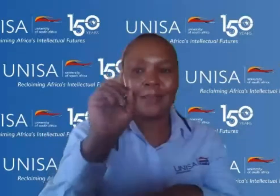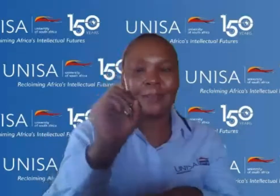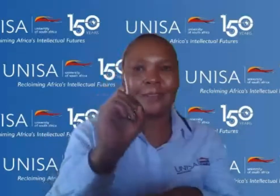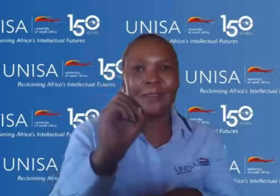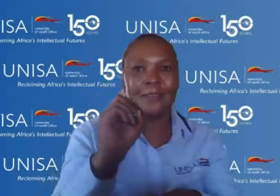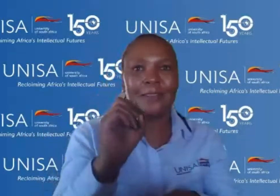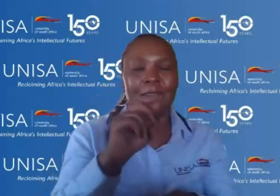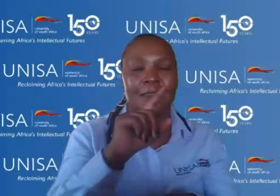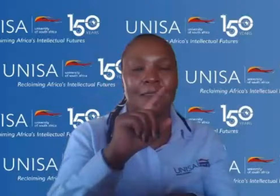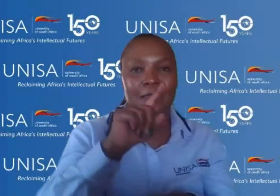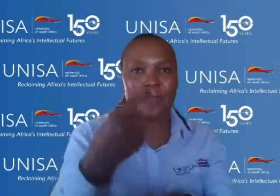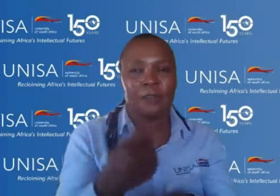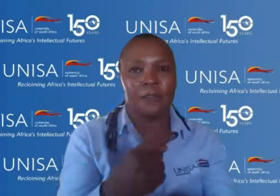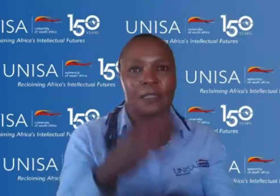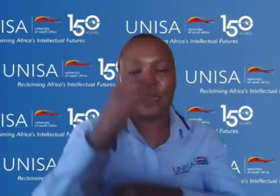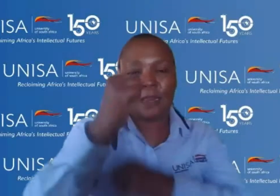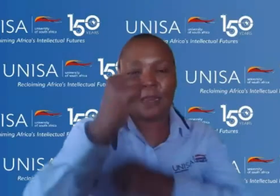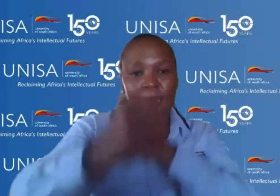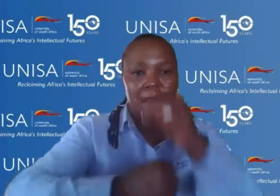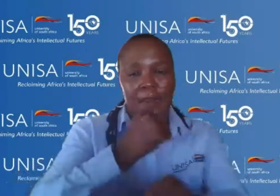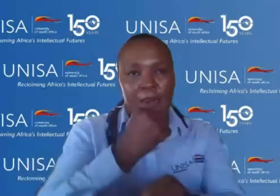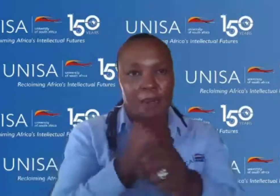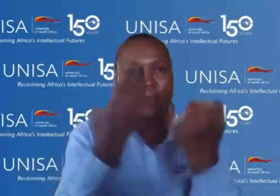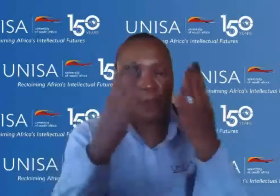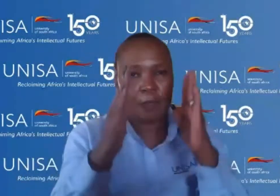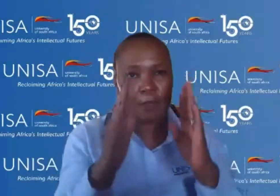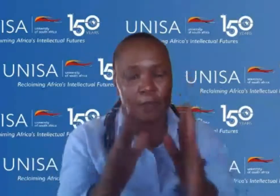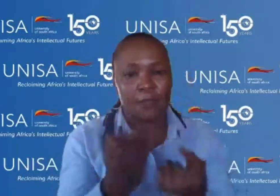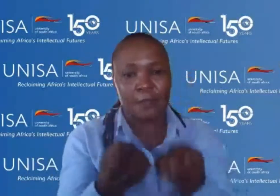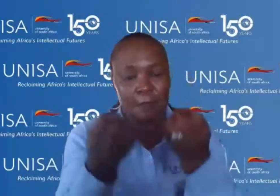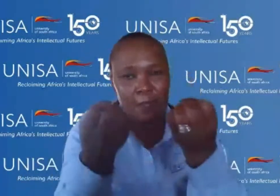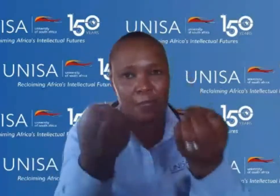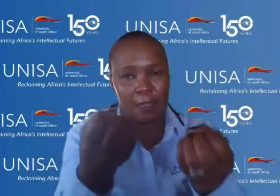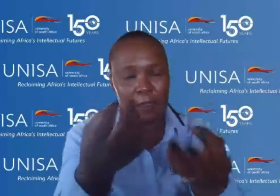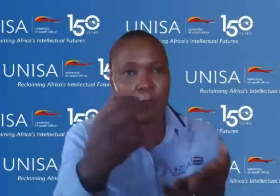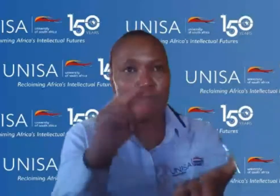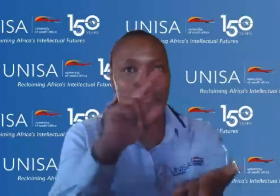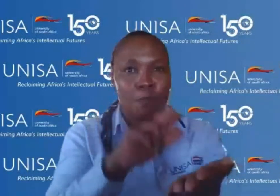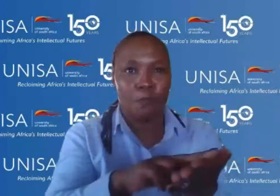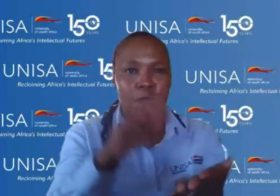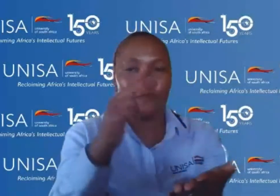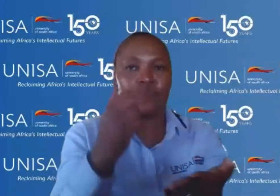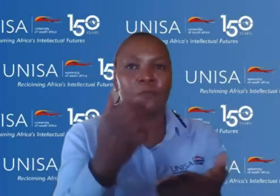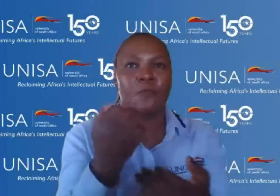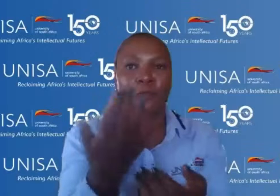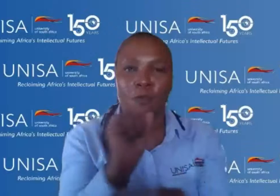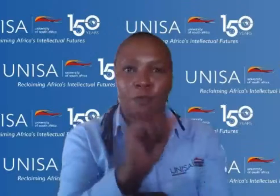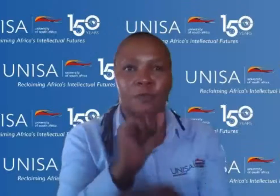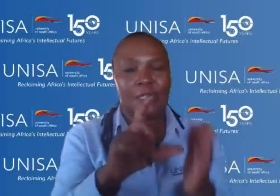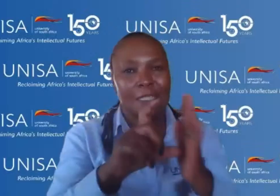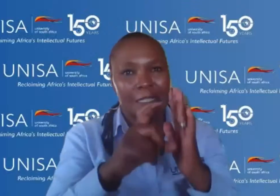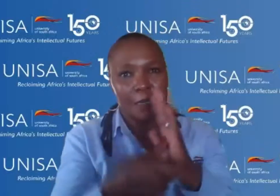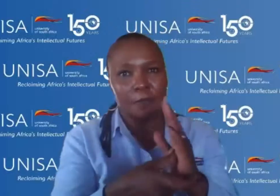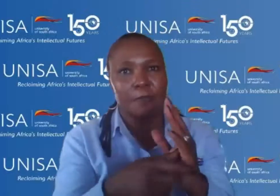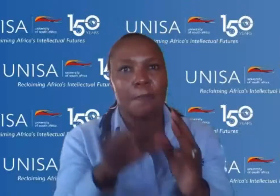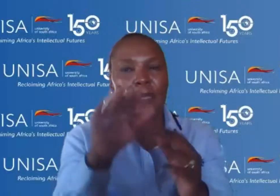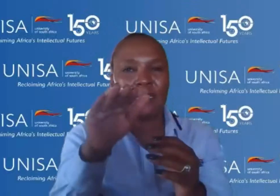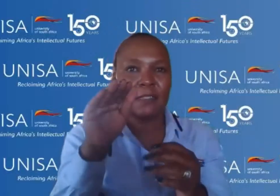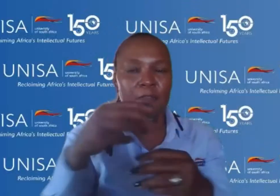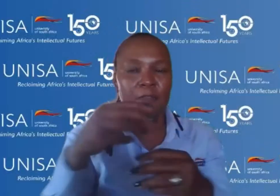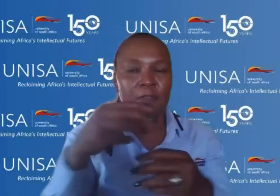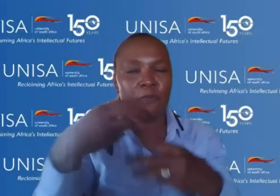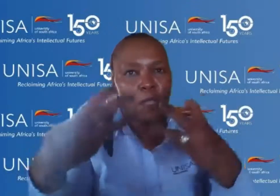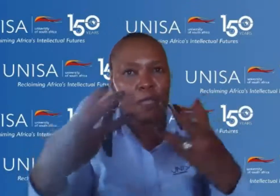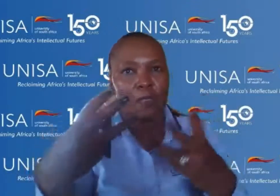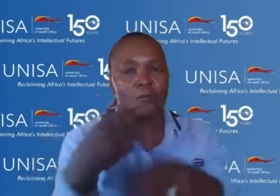the student must submit a proof of disability, a bank statement. If you are working, we will need